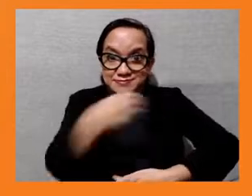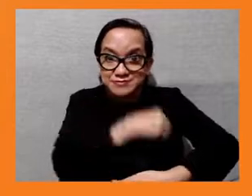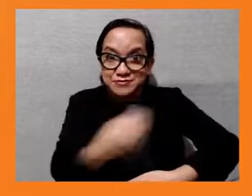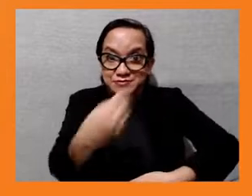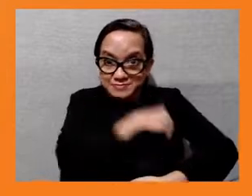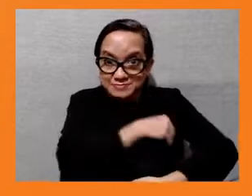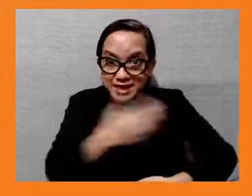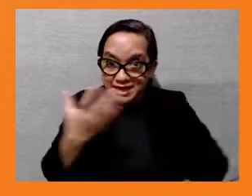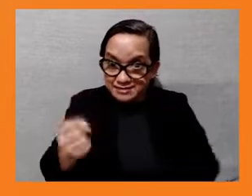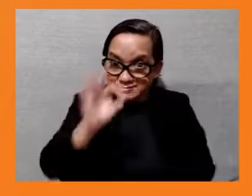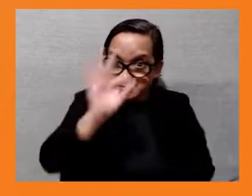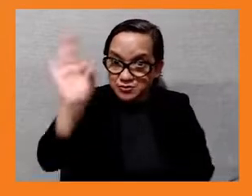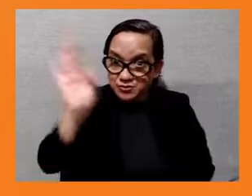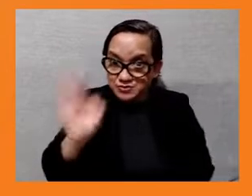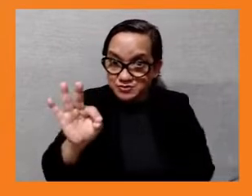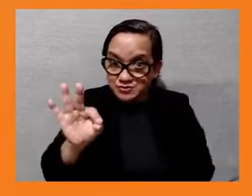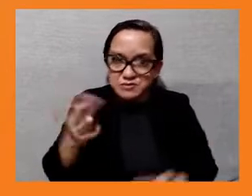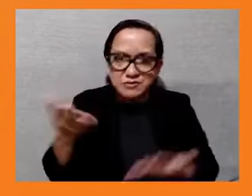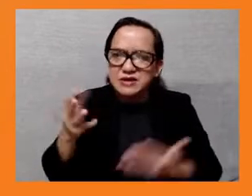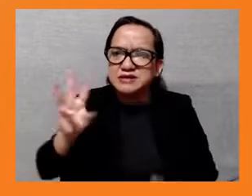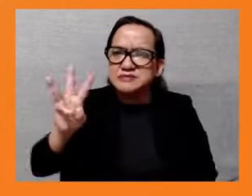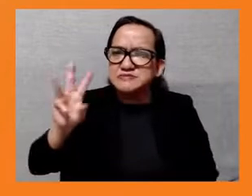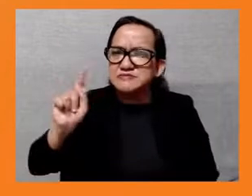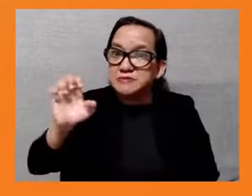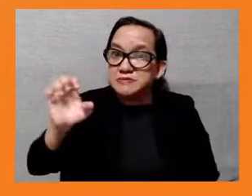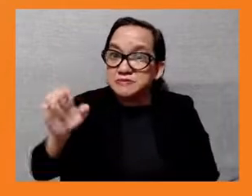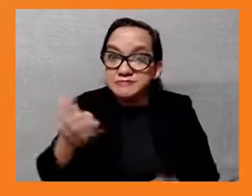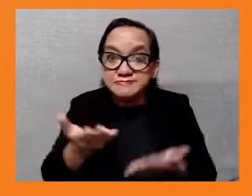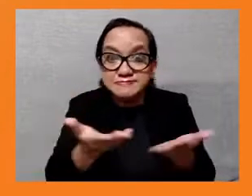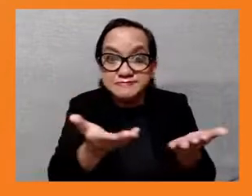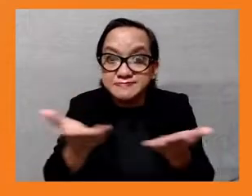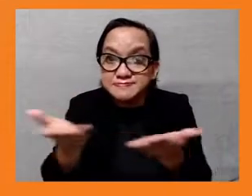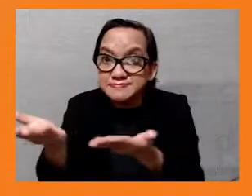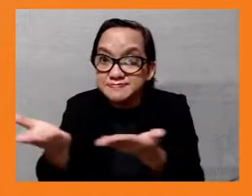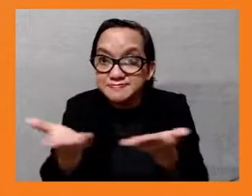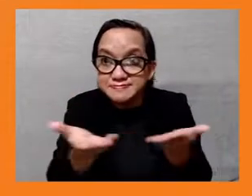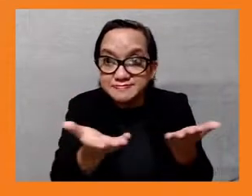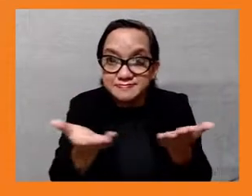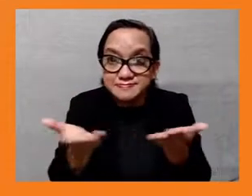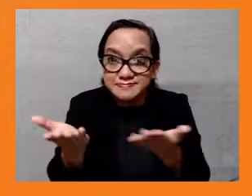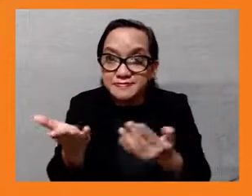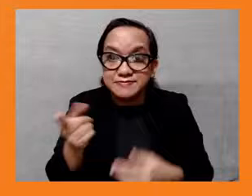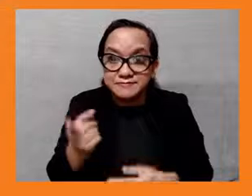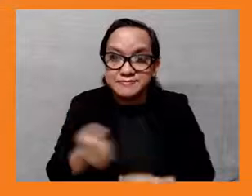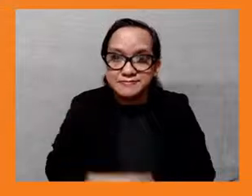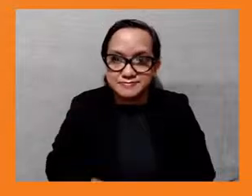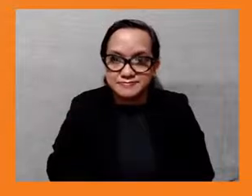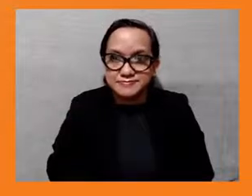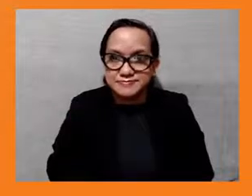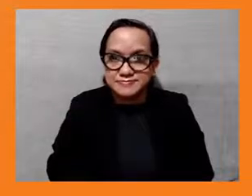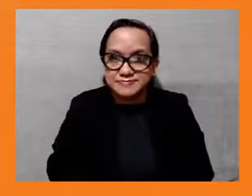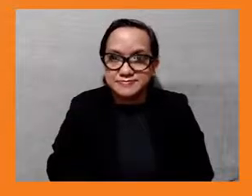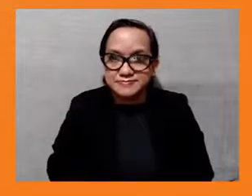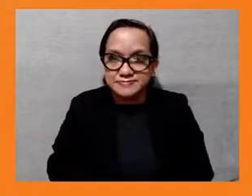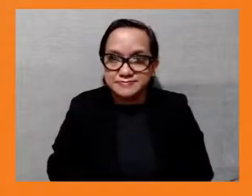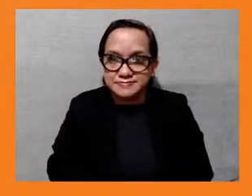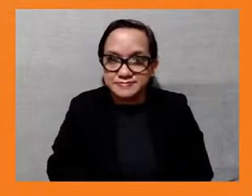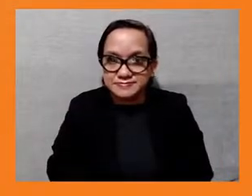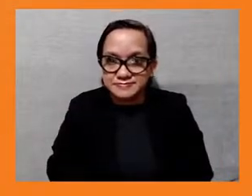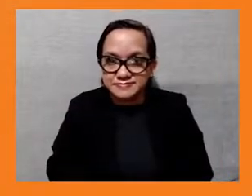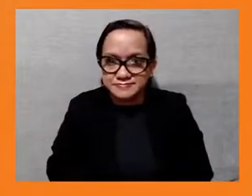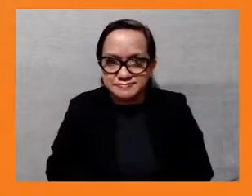the ADB or others. He provided an example of sort of a good practice where we are providing higher